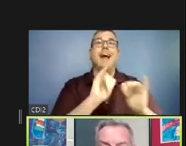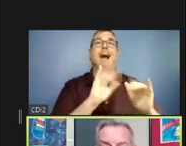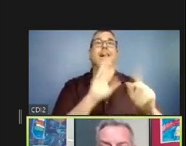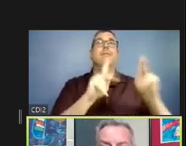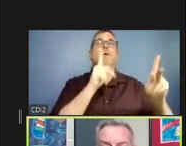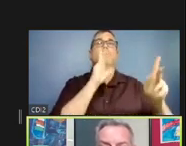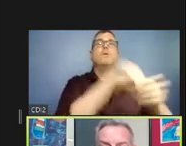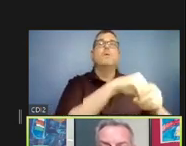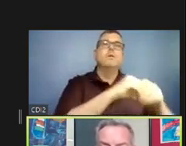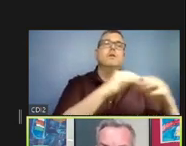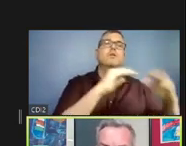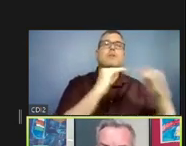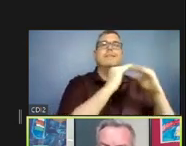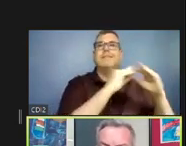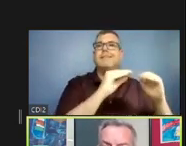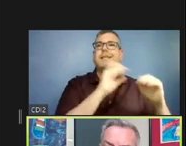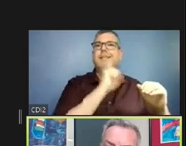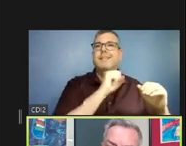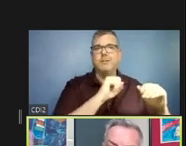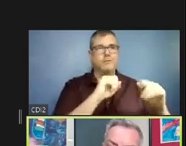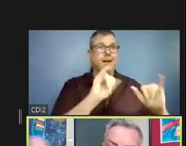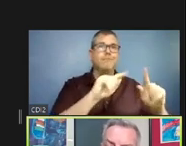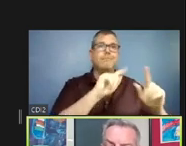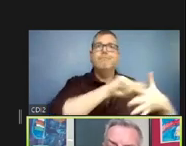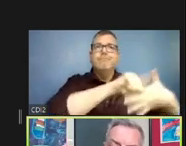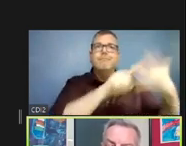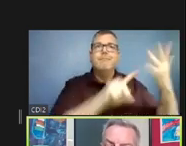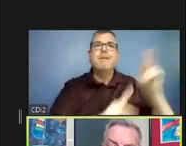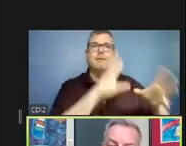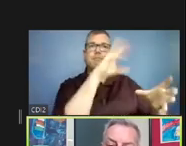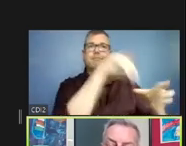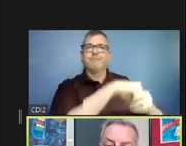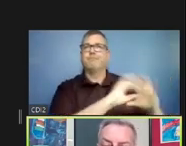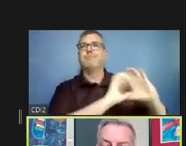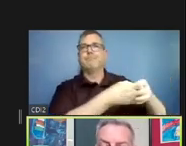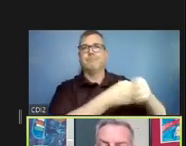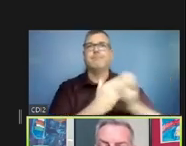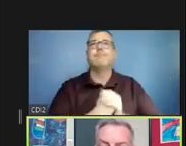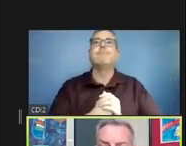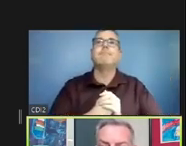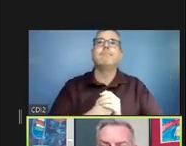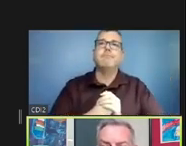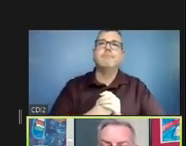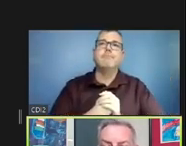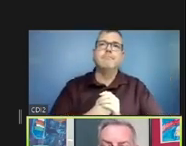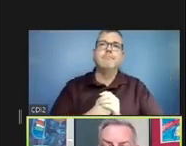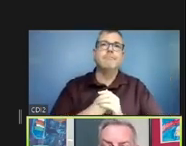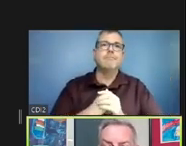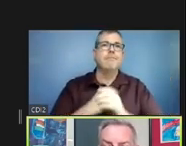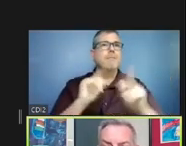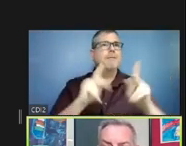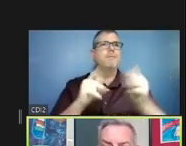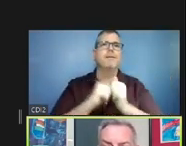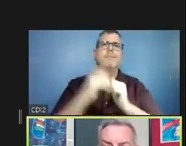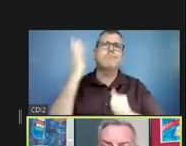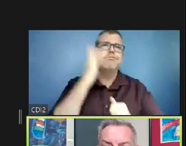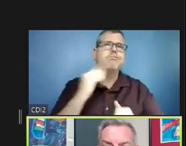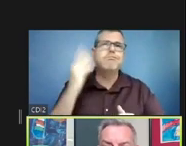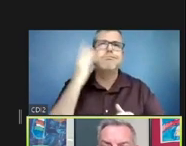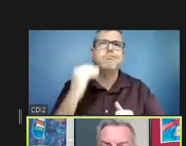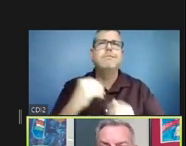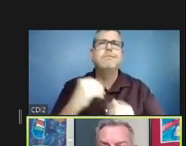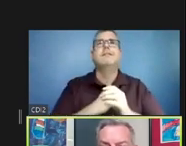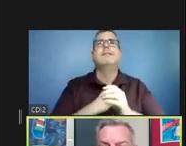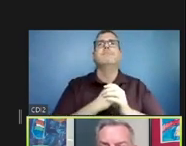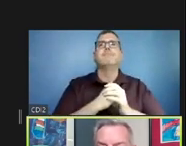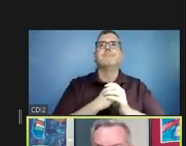fantastic advocate who comes from the aging perspective, but has been there with the disability community throughout.